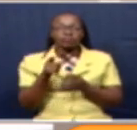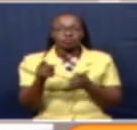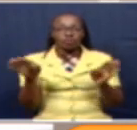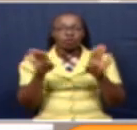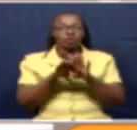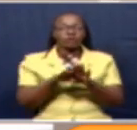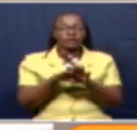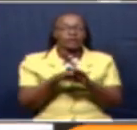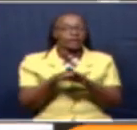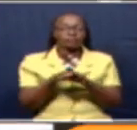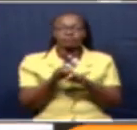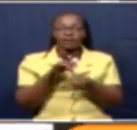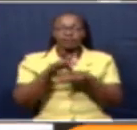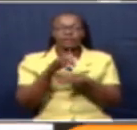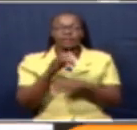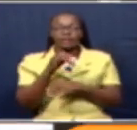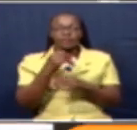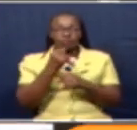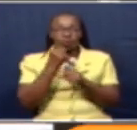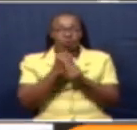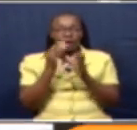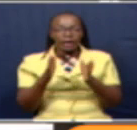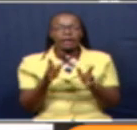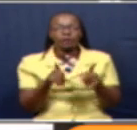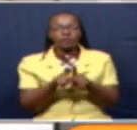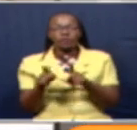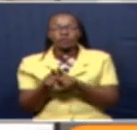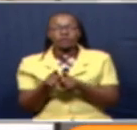staff and customers, adding that it comes at a time when it was trying